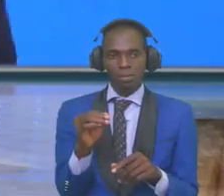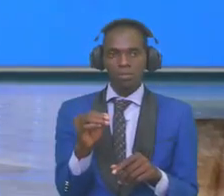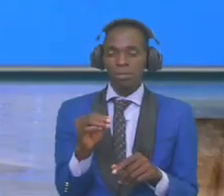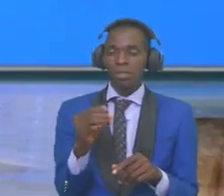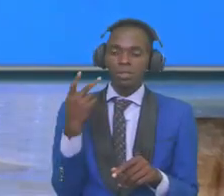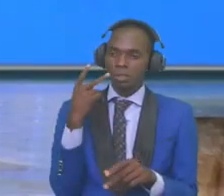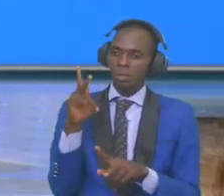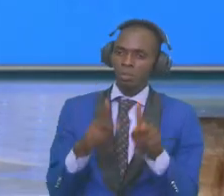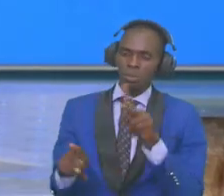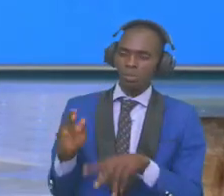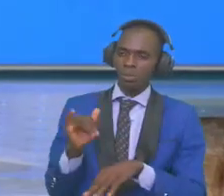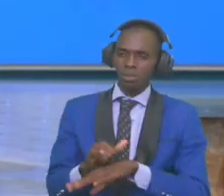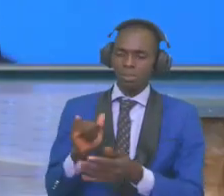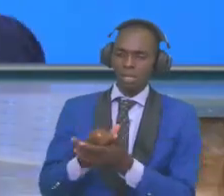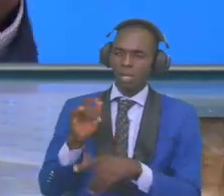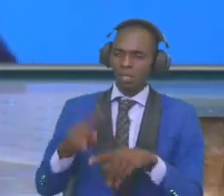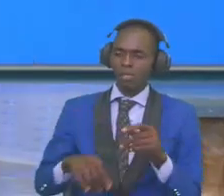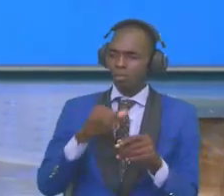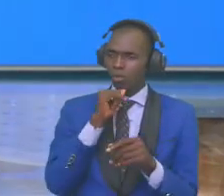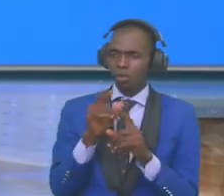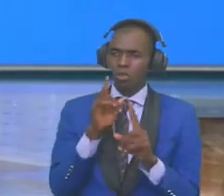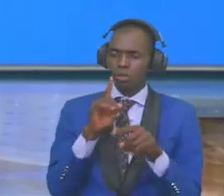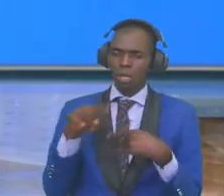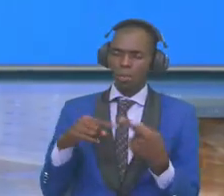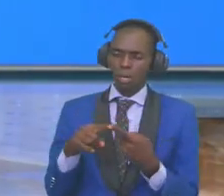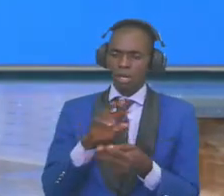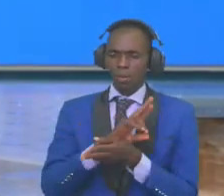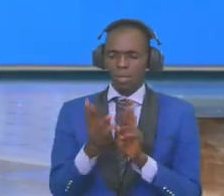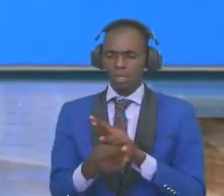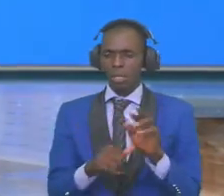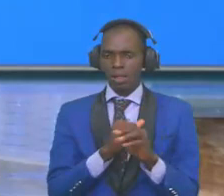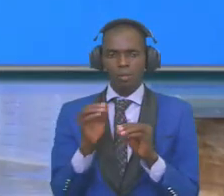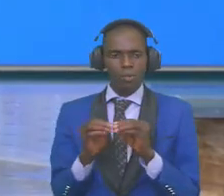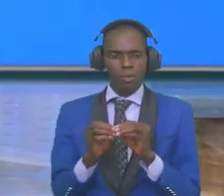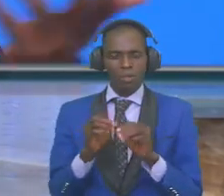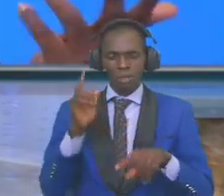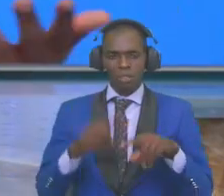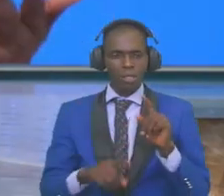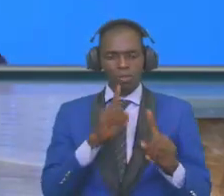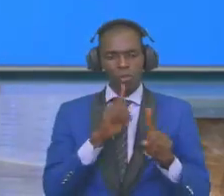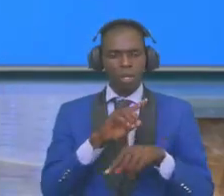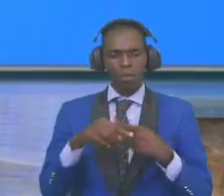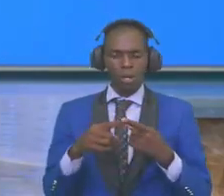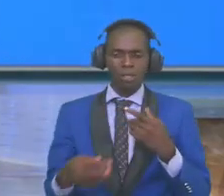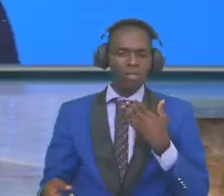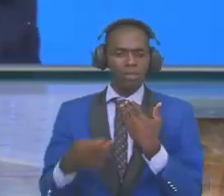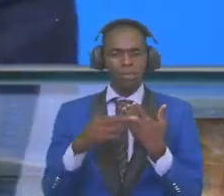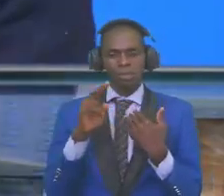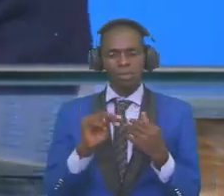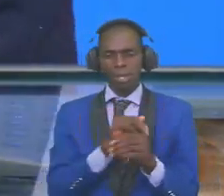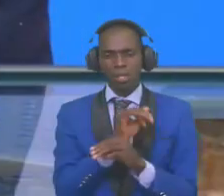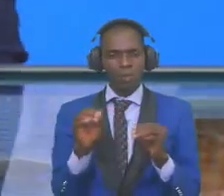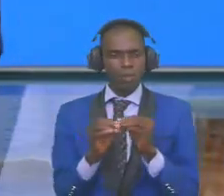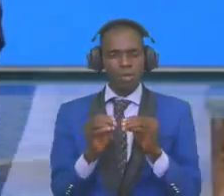about repentance anymore, if we don't talk about restitution anymore, if we don't talk about being a new